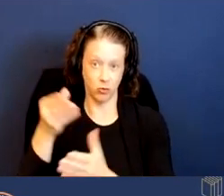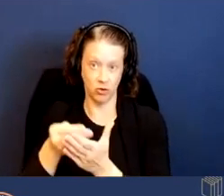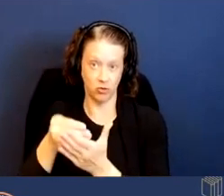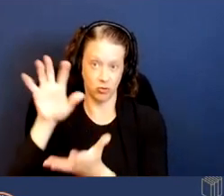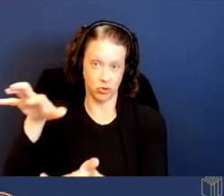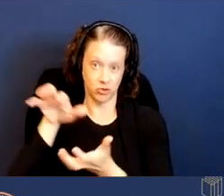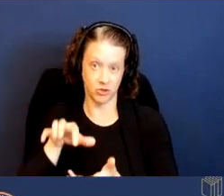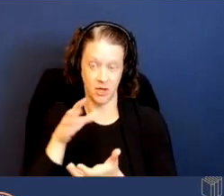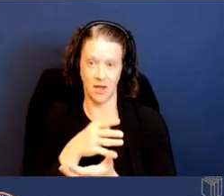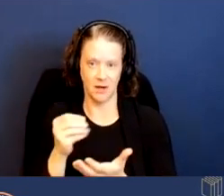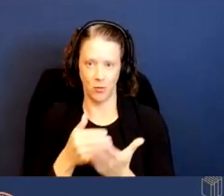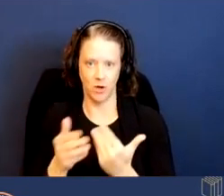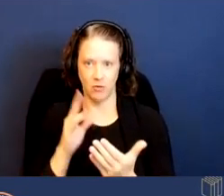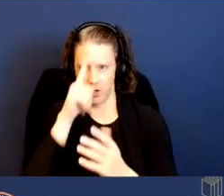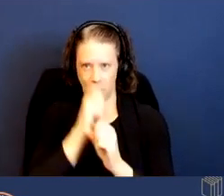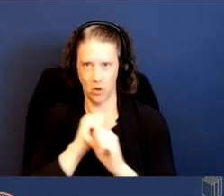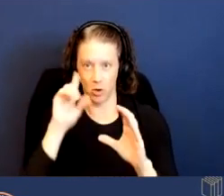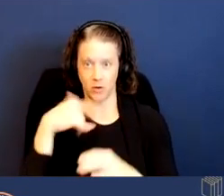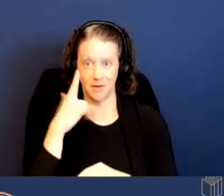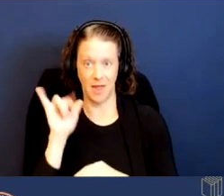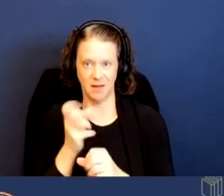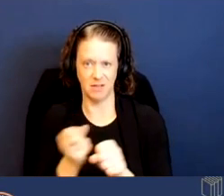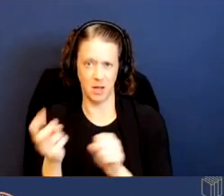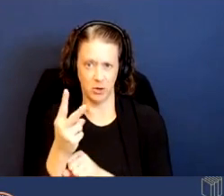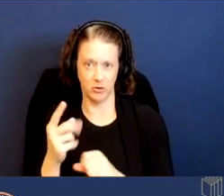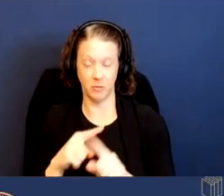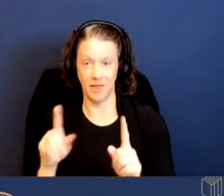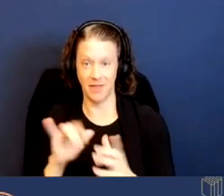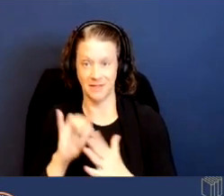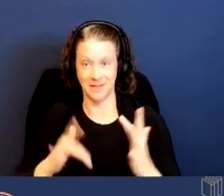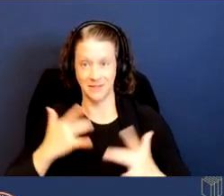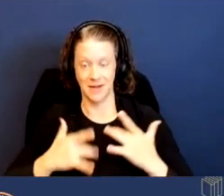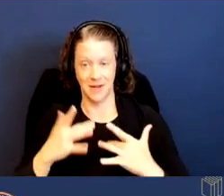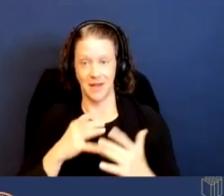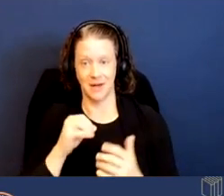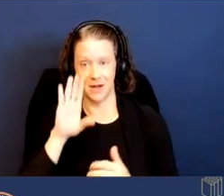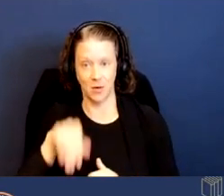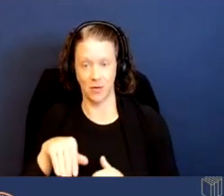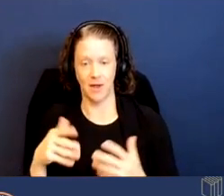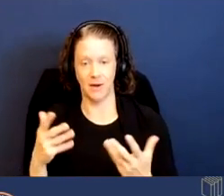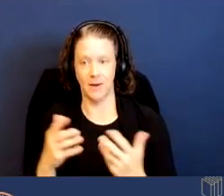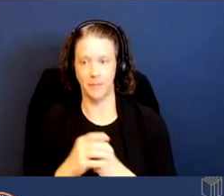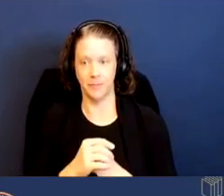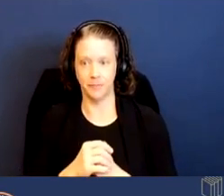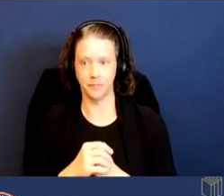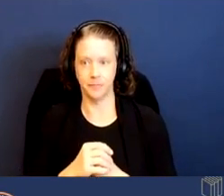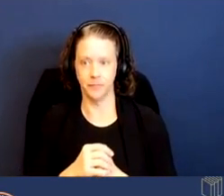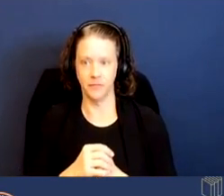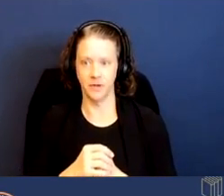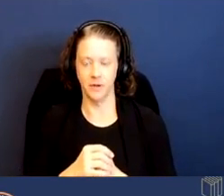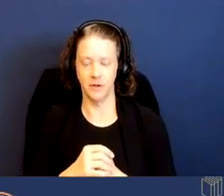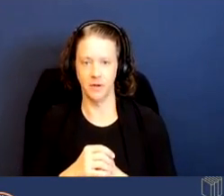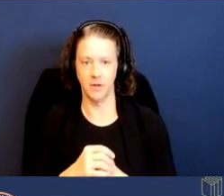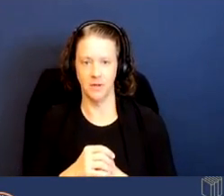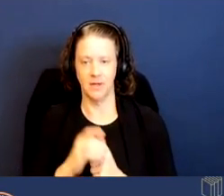know, whatever it might look like in a couple of years. But this is really exciting. And as you know, I know that most, if not